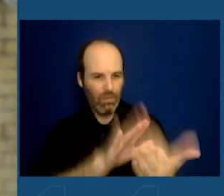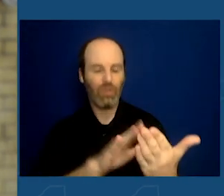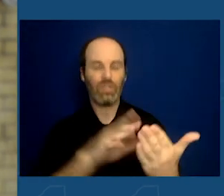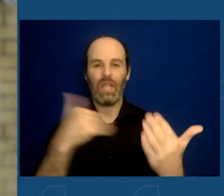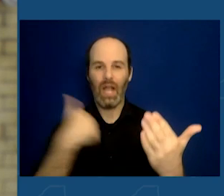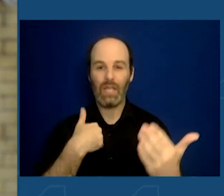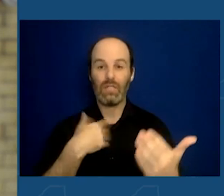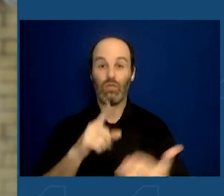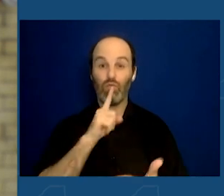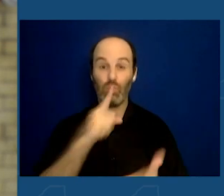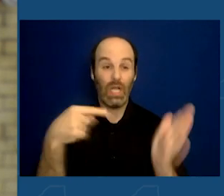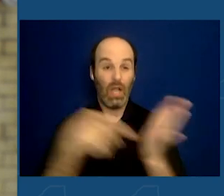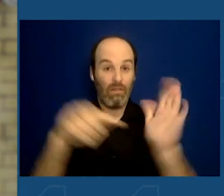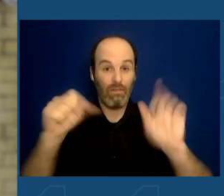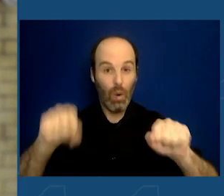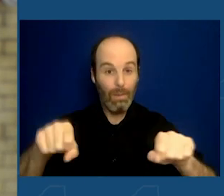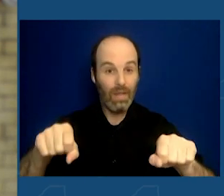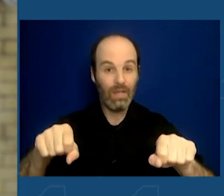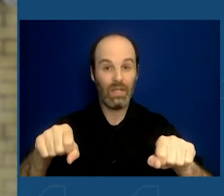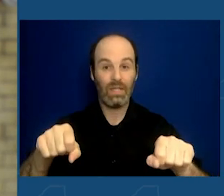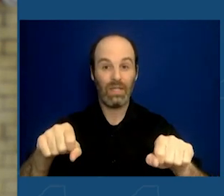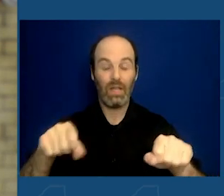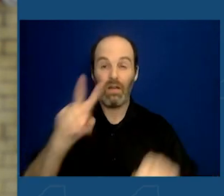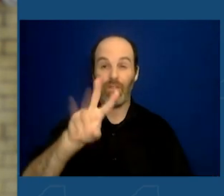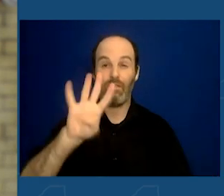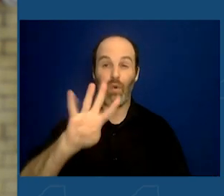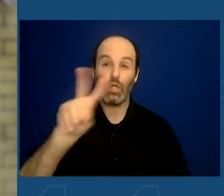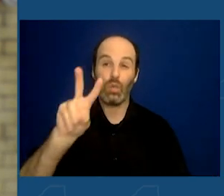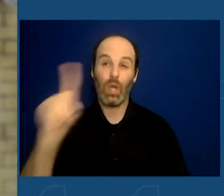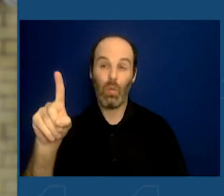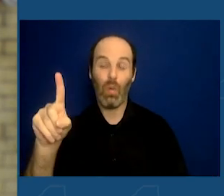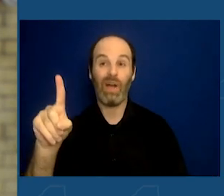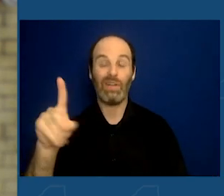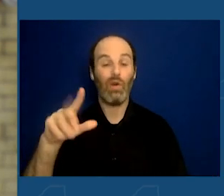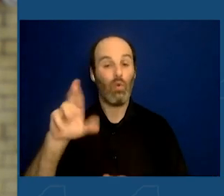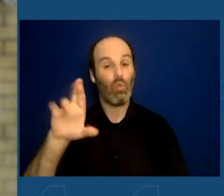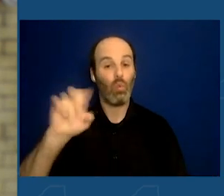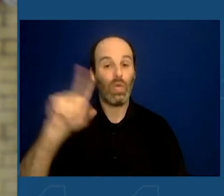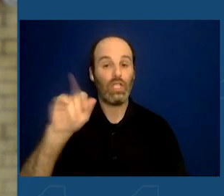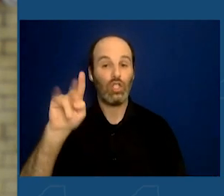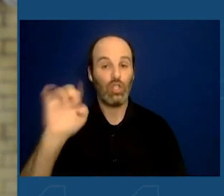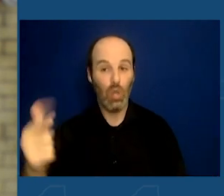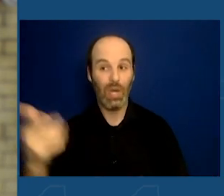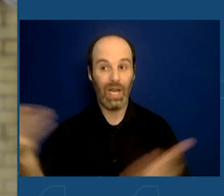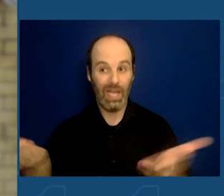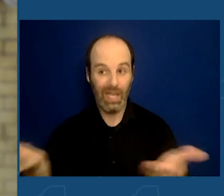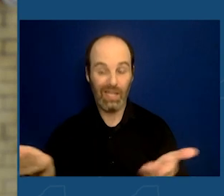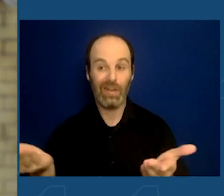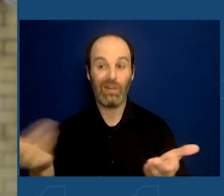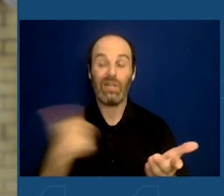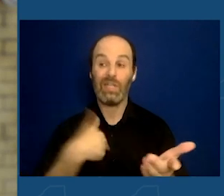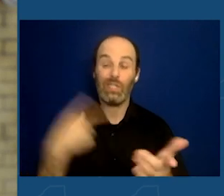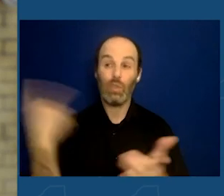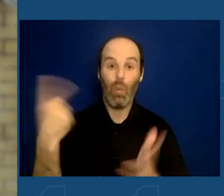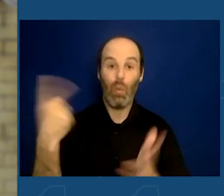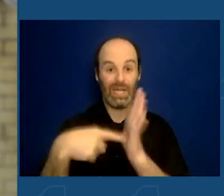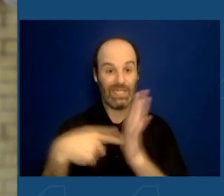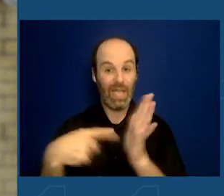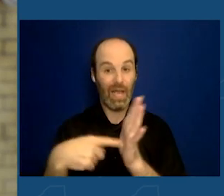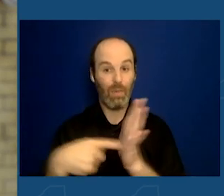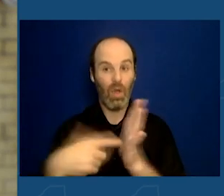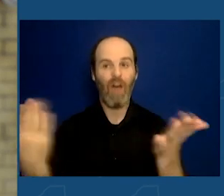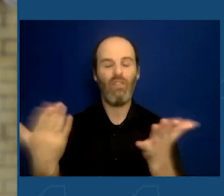affordability. The 421A rezoning here in Gowanus is a great example of the full potential of what 421A always could have and should have